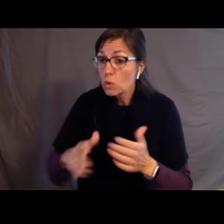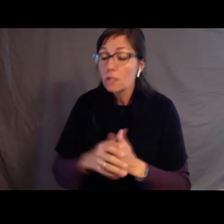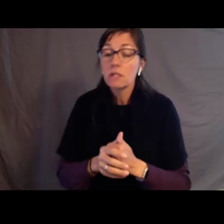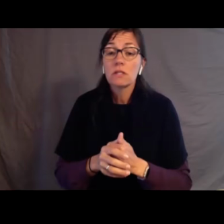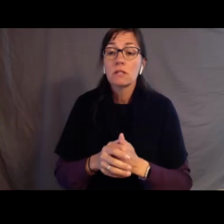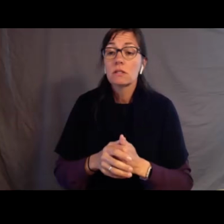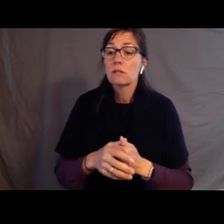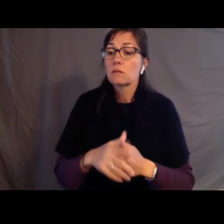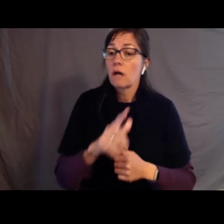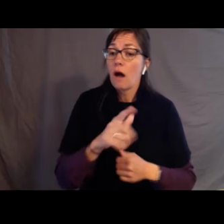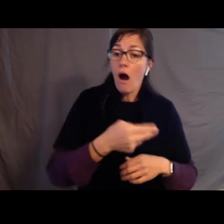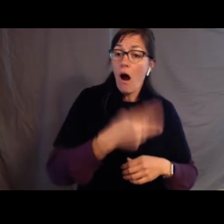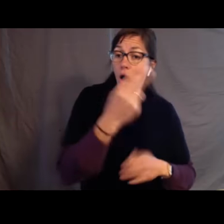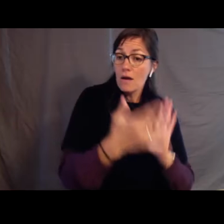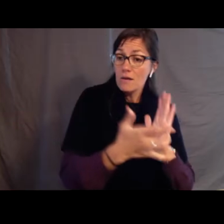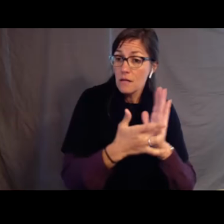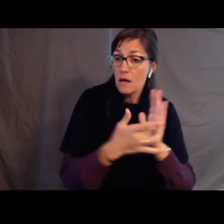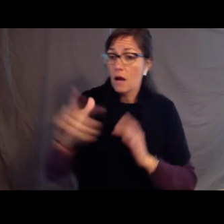low-tech perspective?